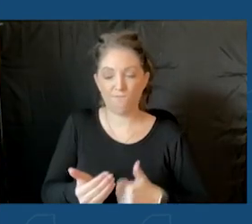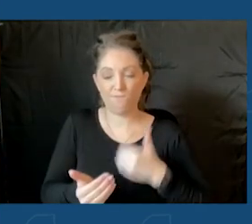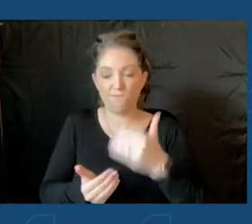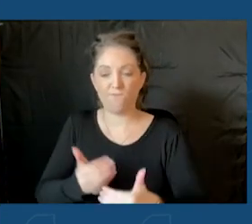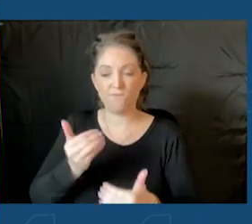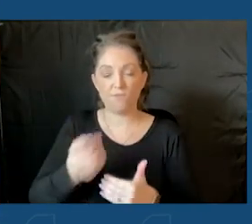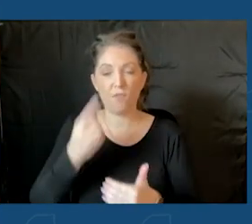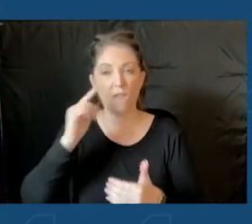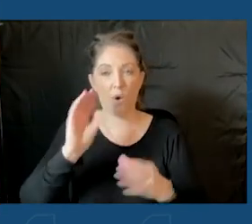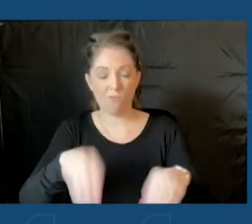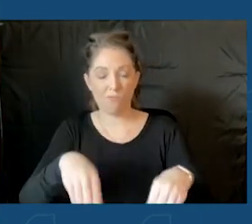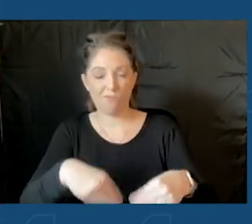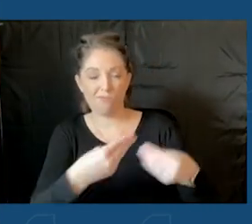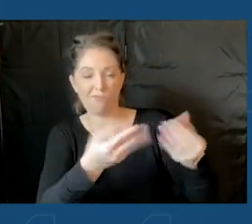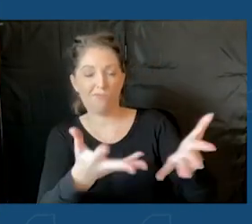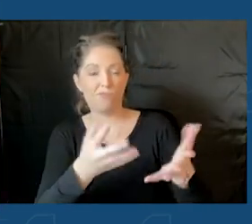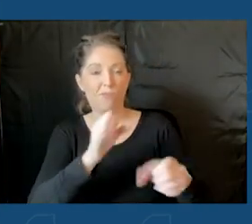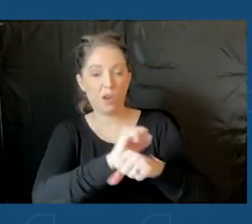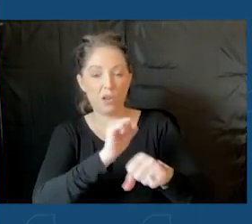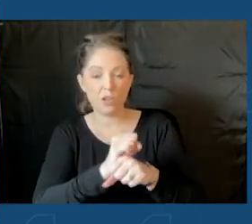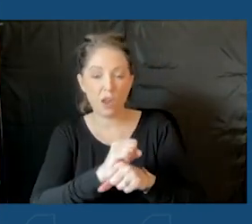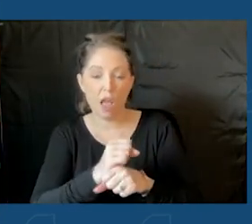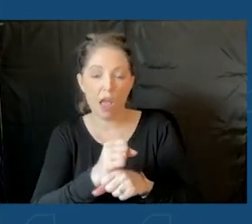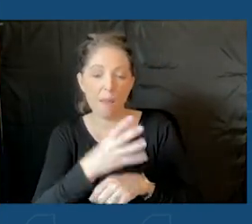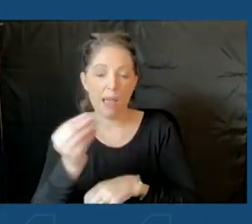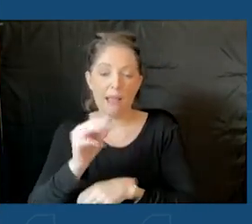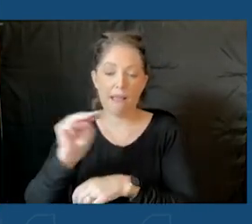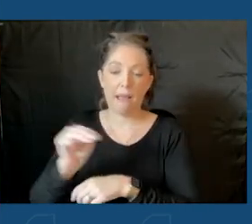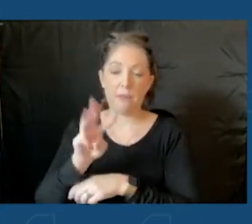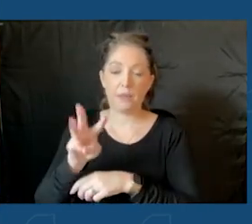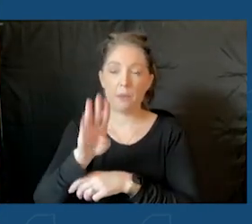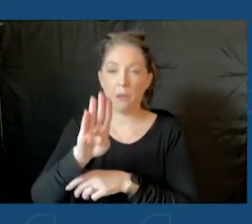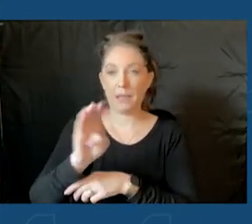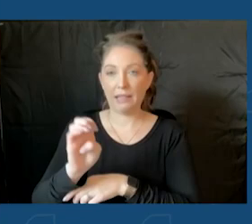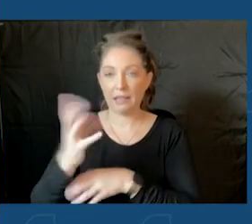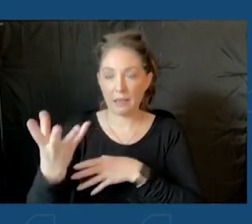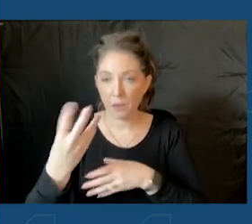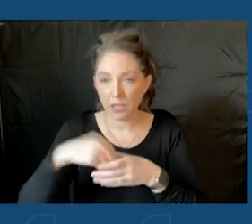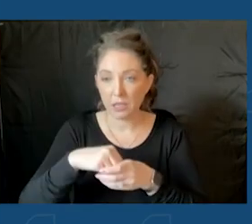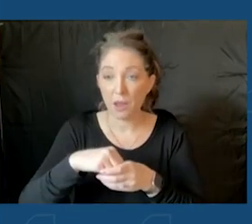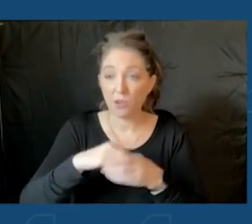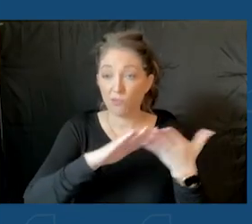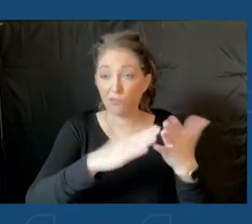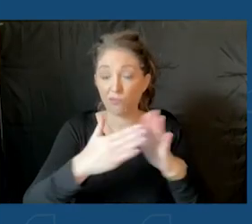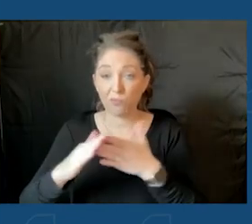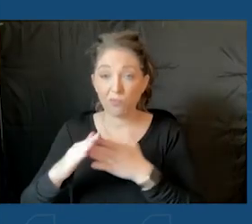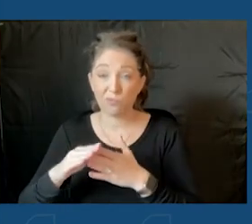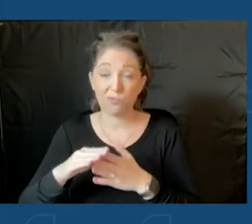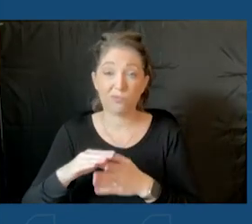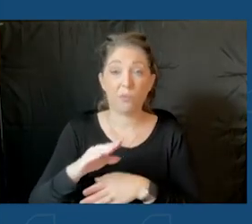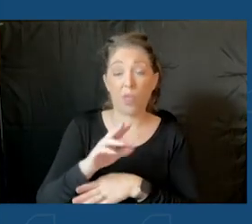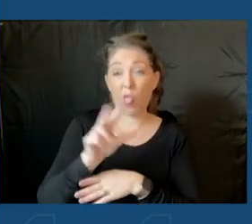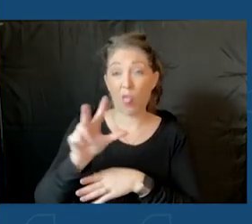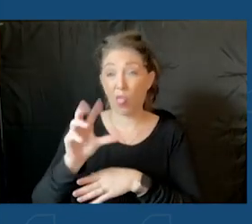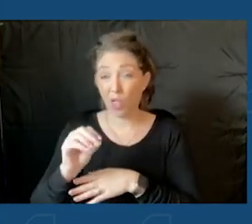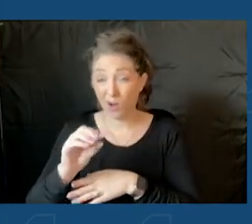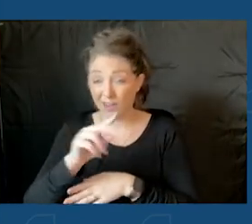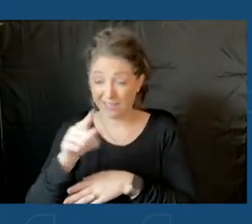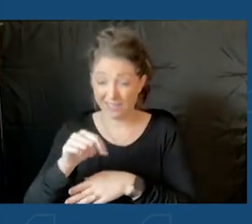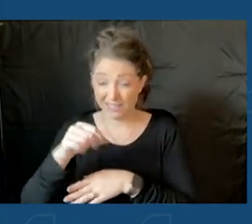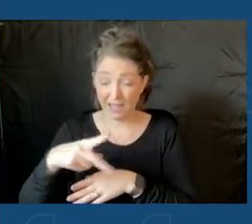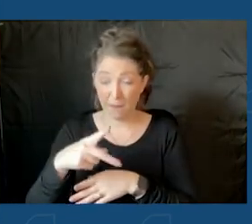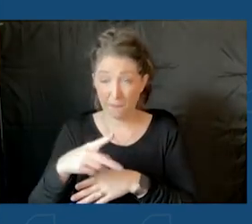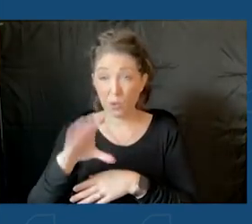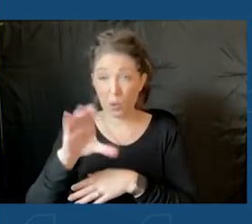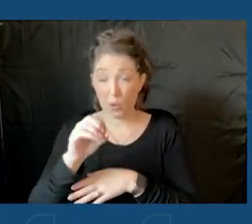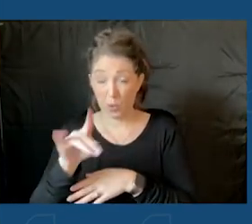jobs and MWBE participation across 37 zip codes, delivering the largest privately